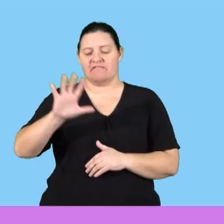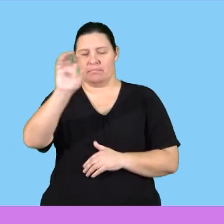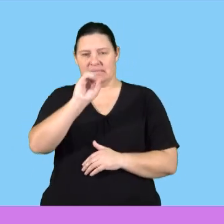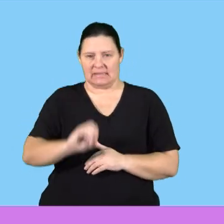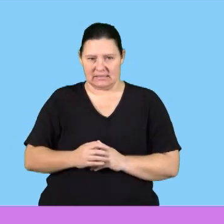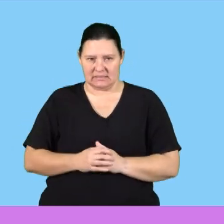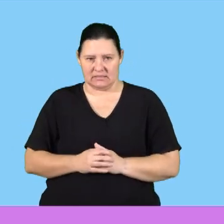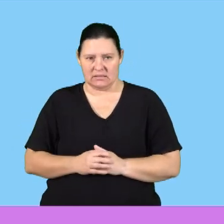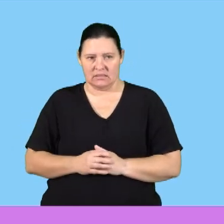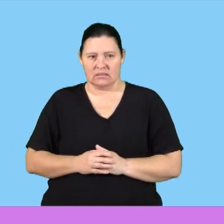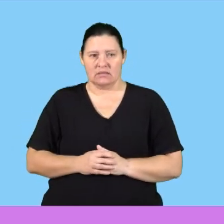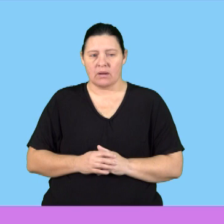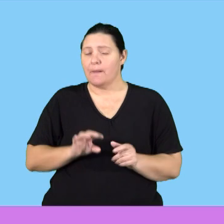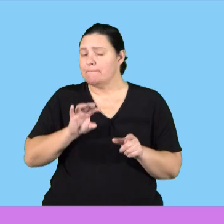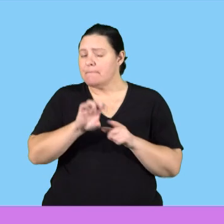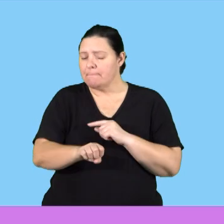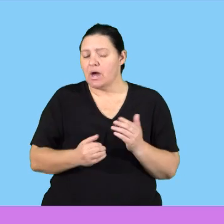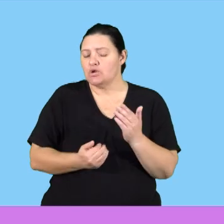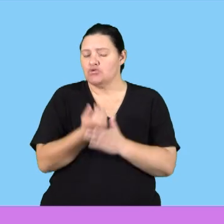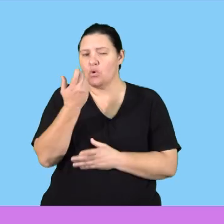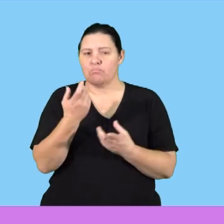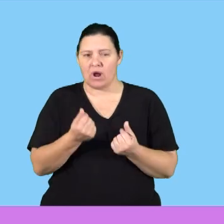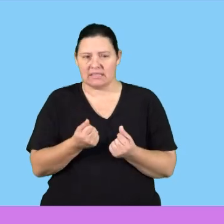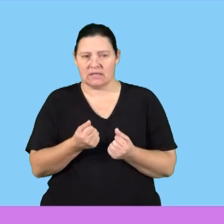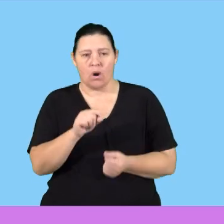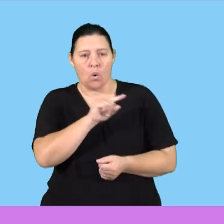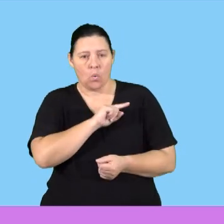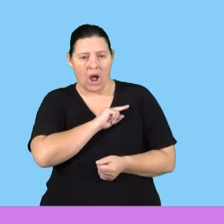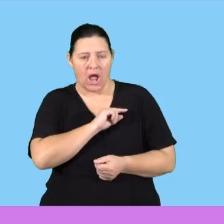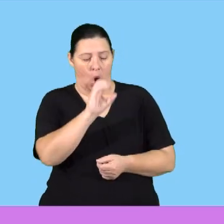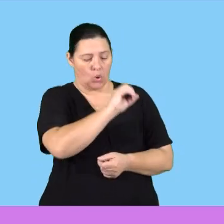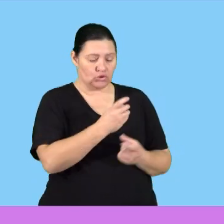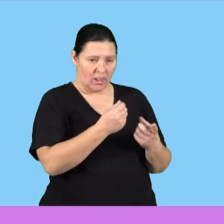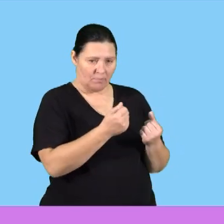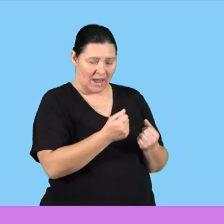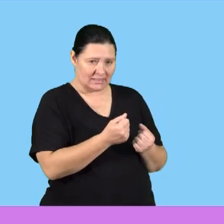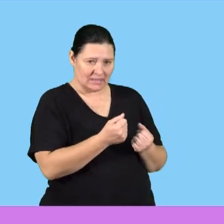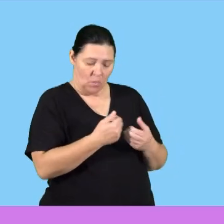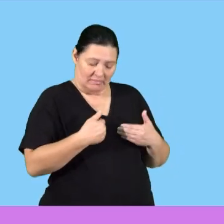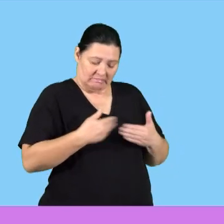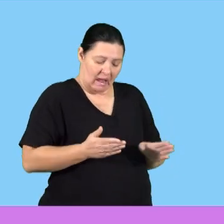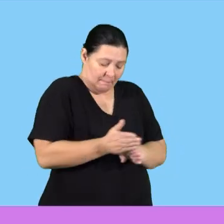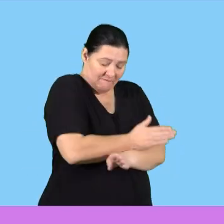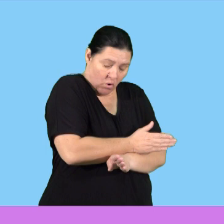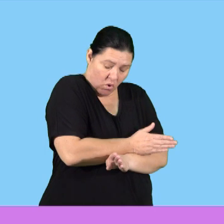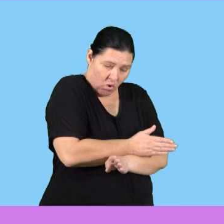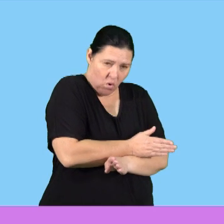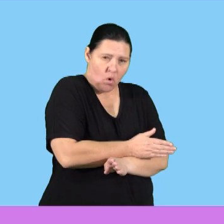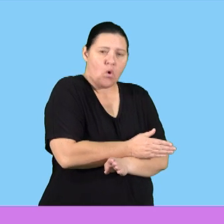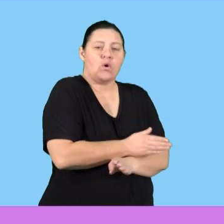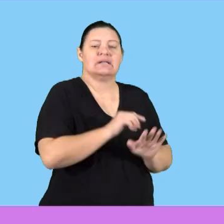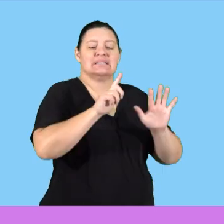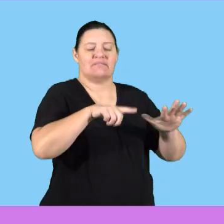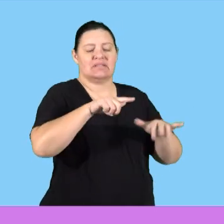by 5%. Determine the new price if the original price, remember the